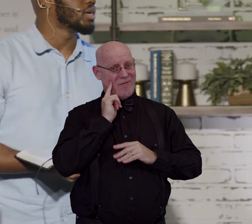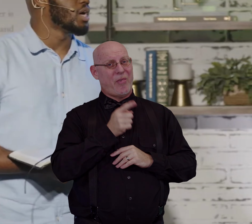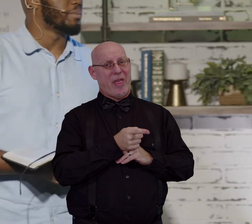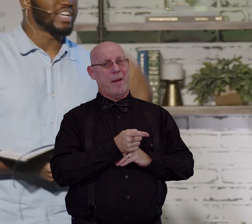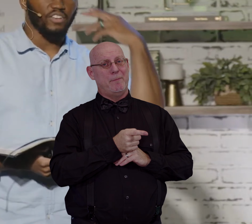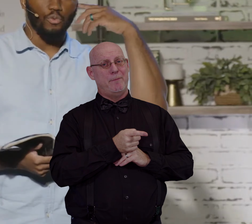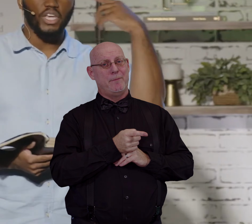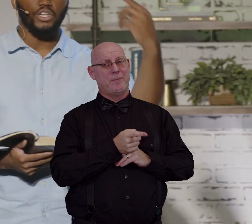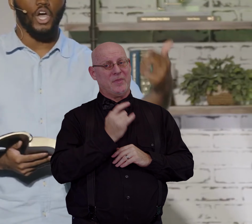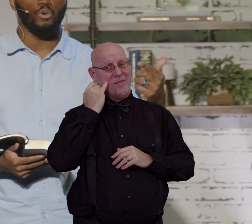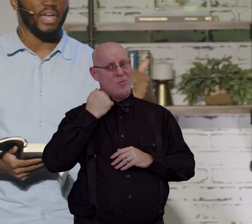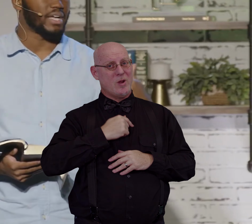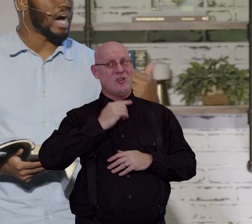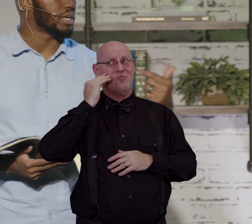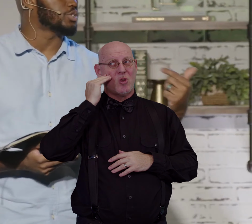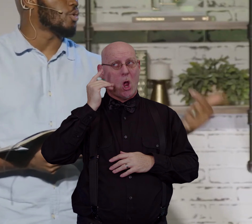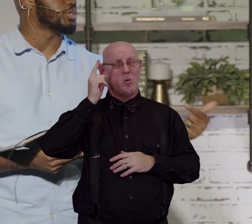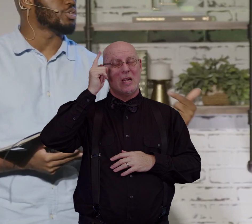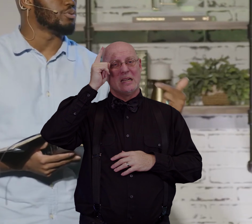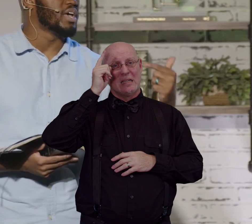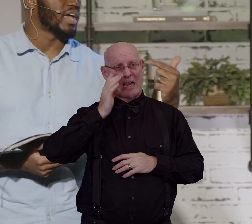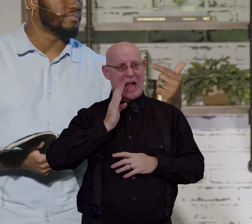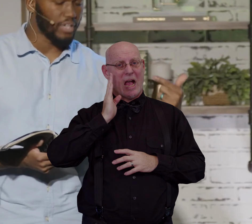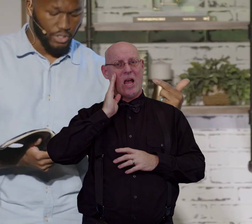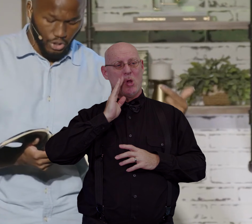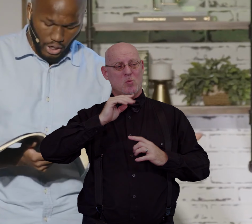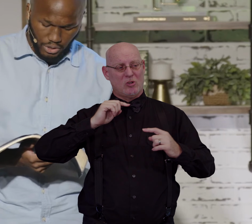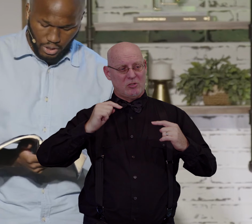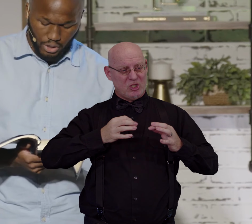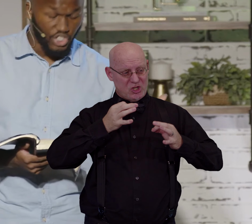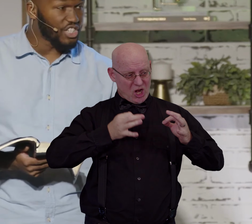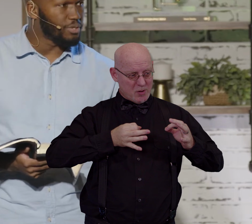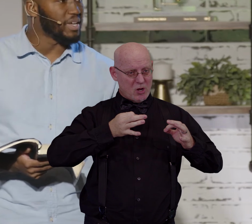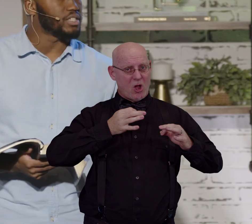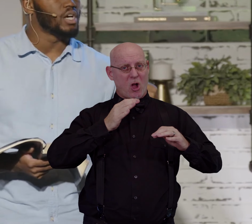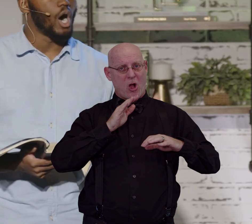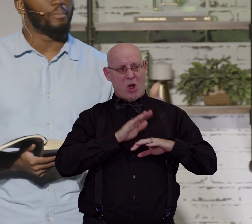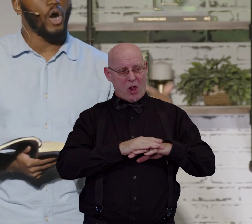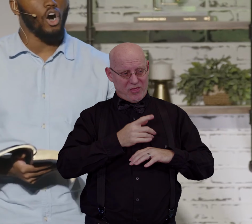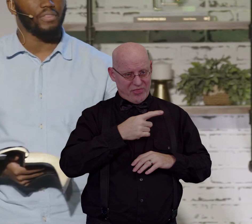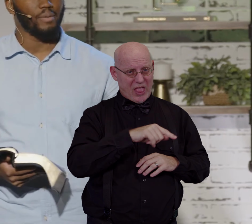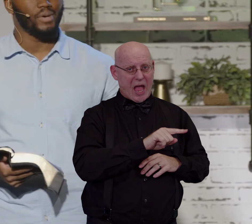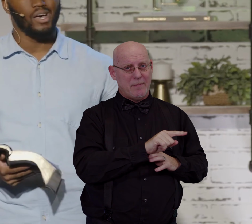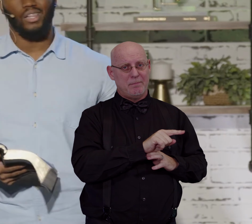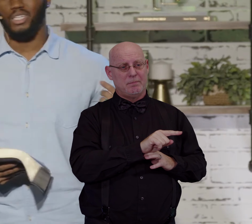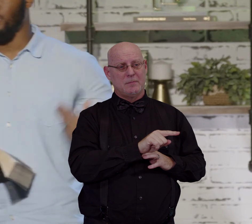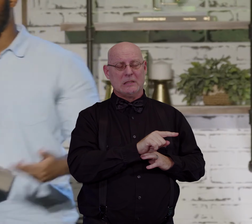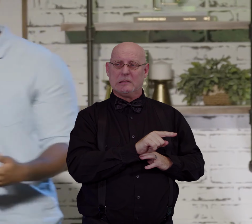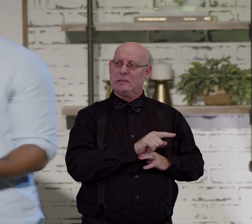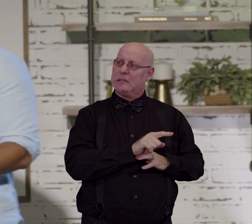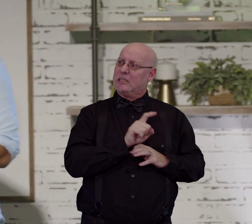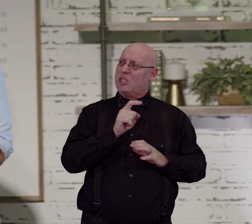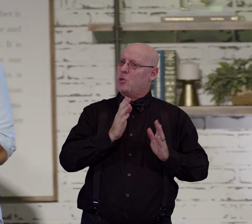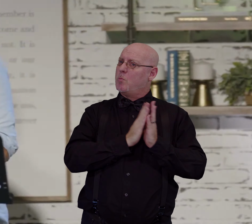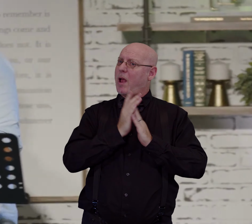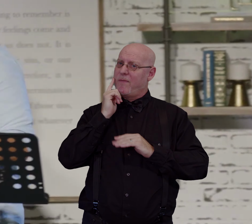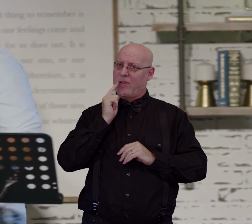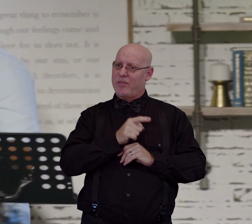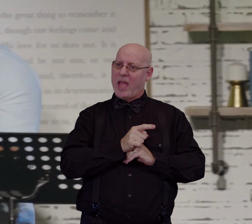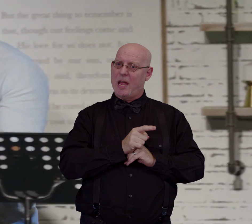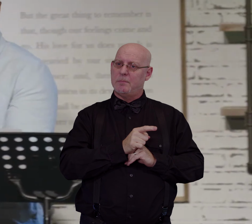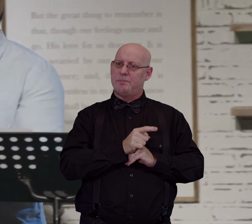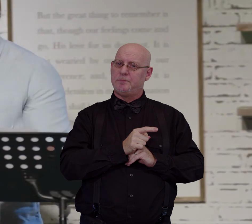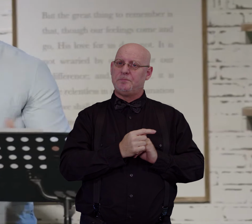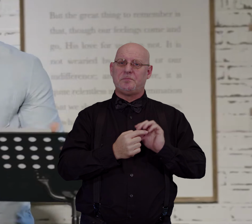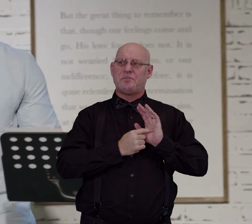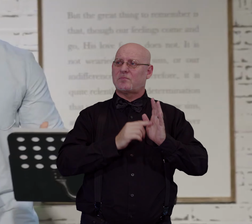them. Because if we know that God is going to inflict judgment upon them, let's pray for them. Look at